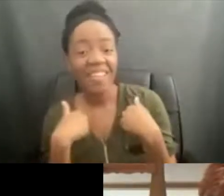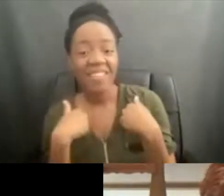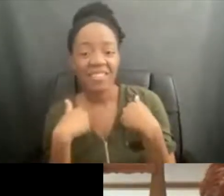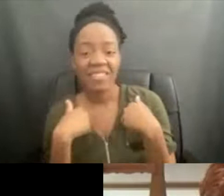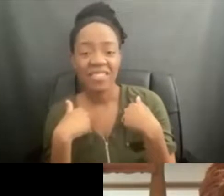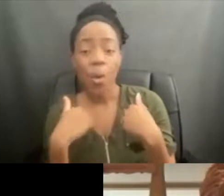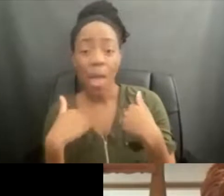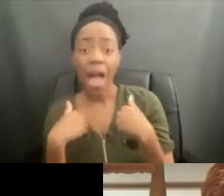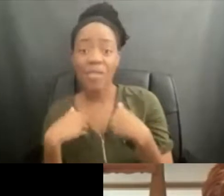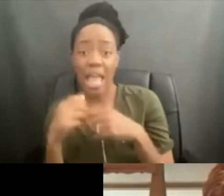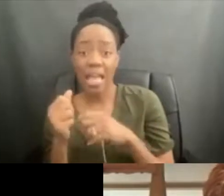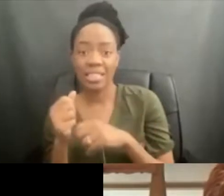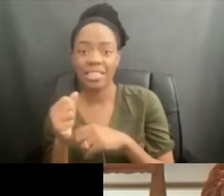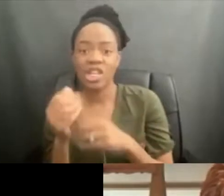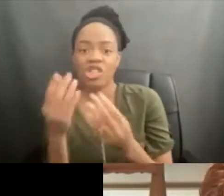team together.